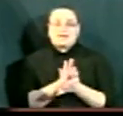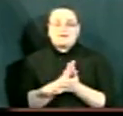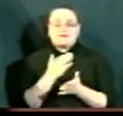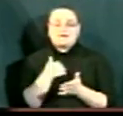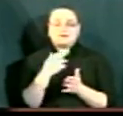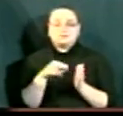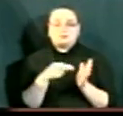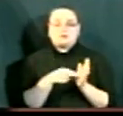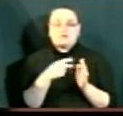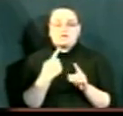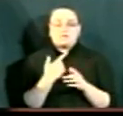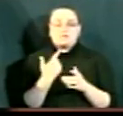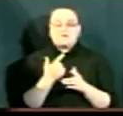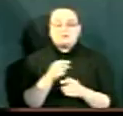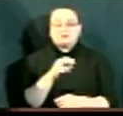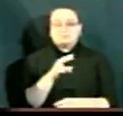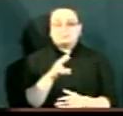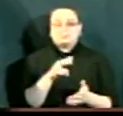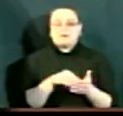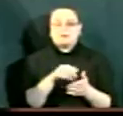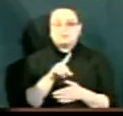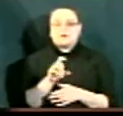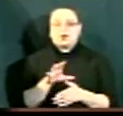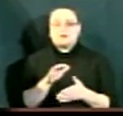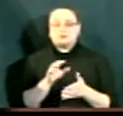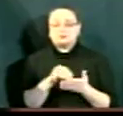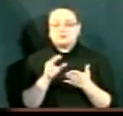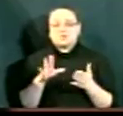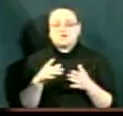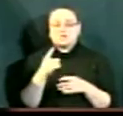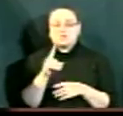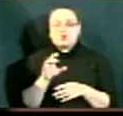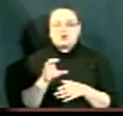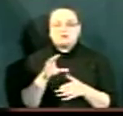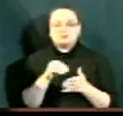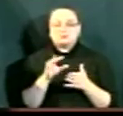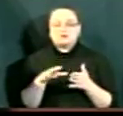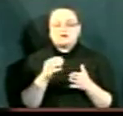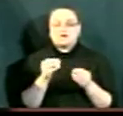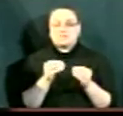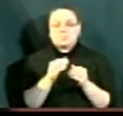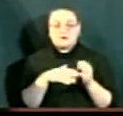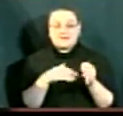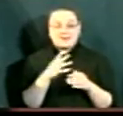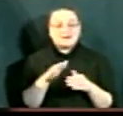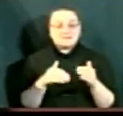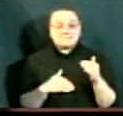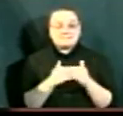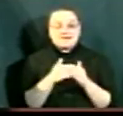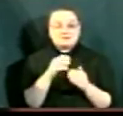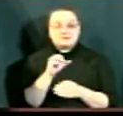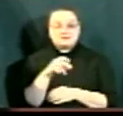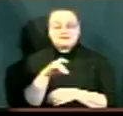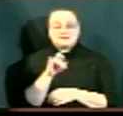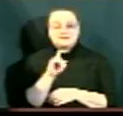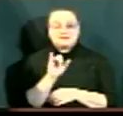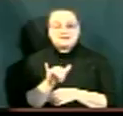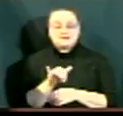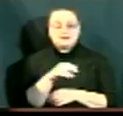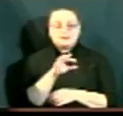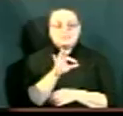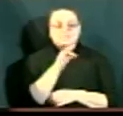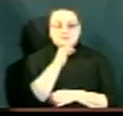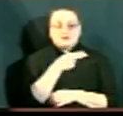enrollment of approximately 2,100 students, 100 students over its maximum capacity. Farragut High School has an